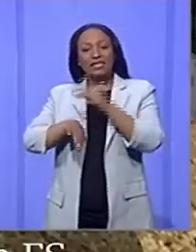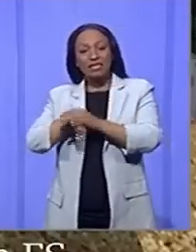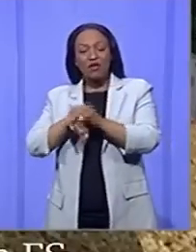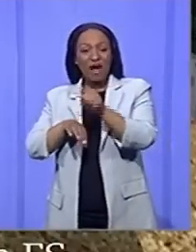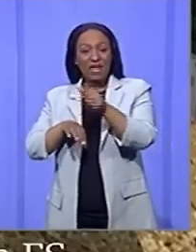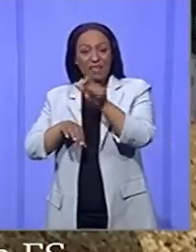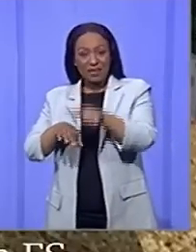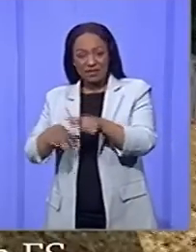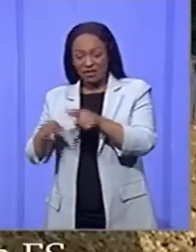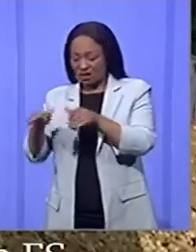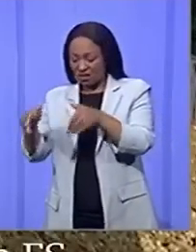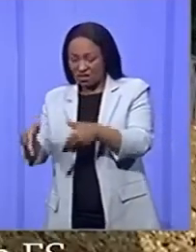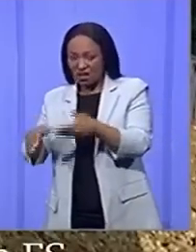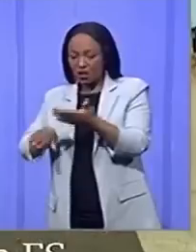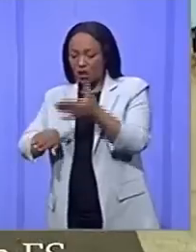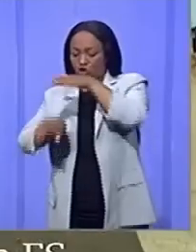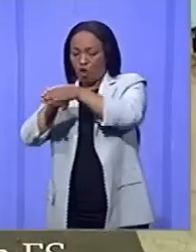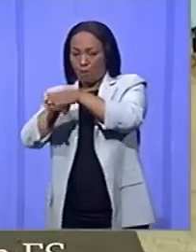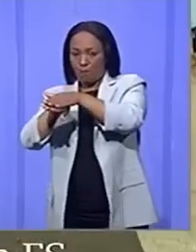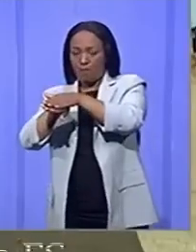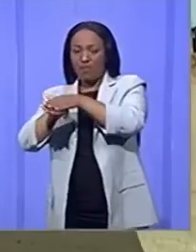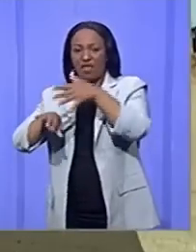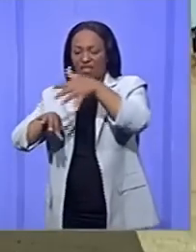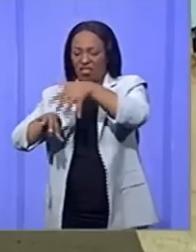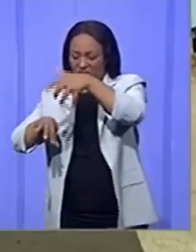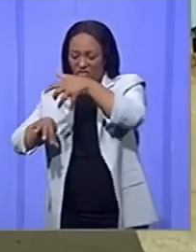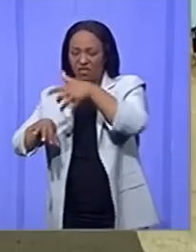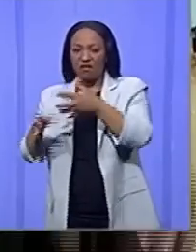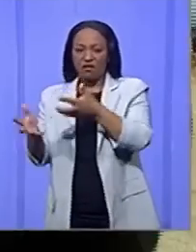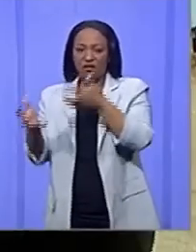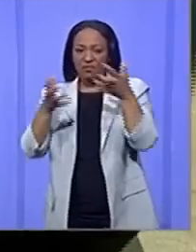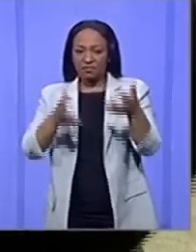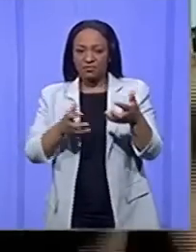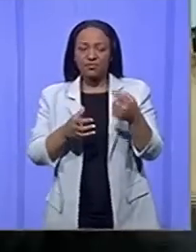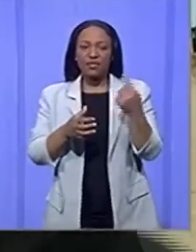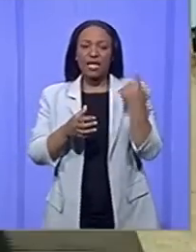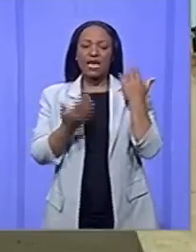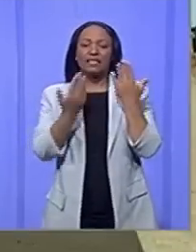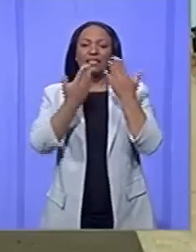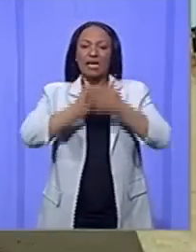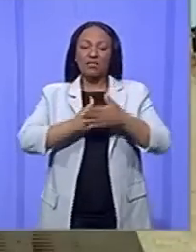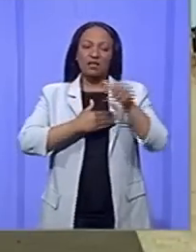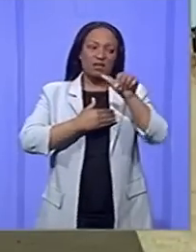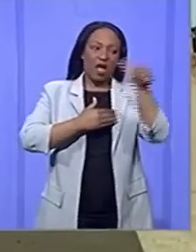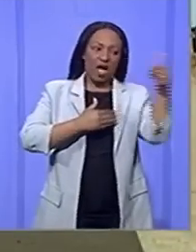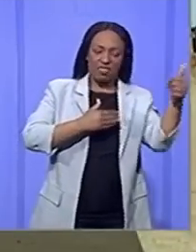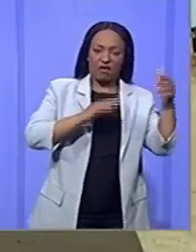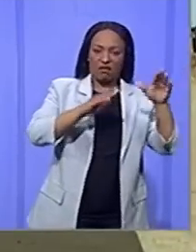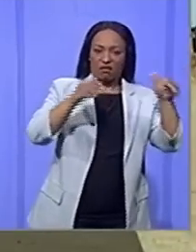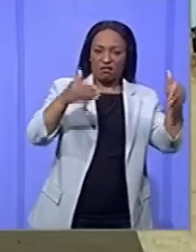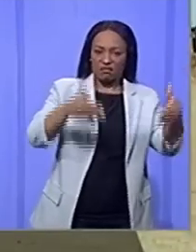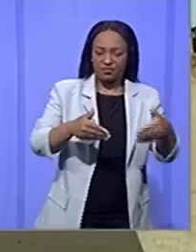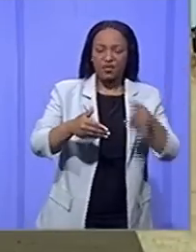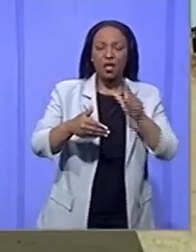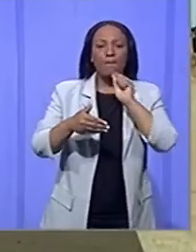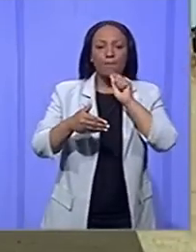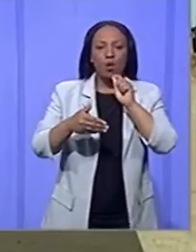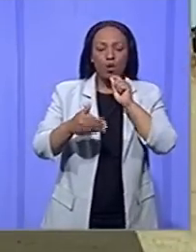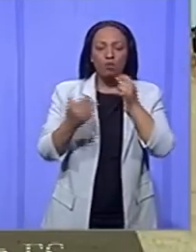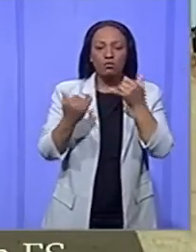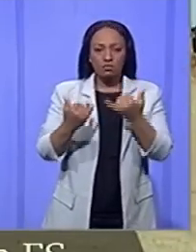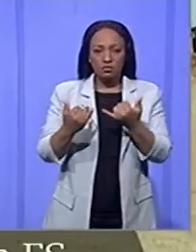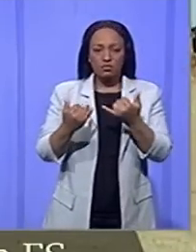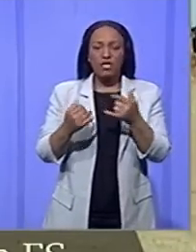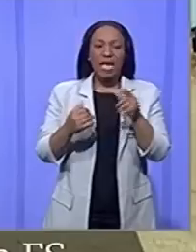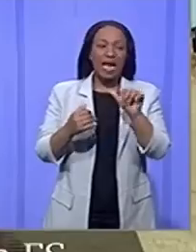e mong. Last night we were led to this gravesite on the wrong side, and then this morning in the early hours there